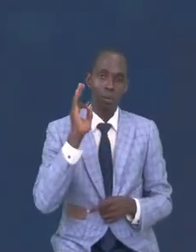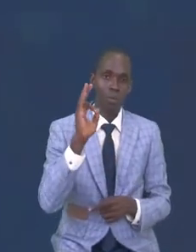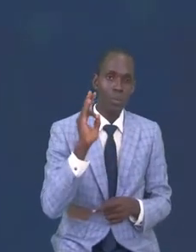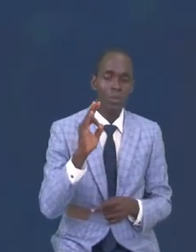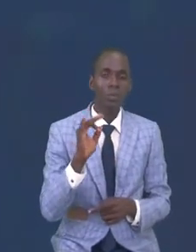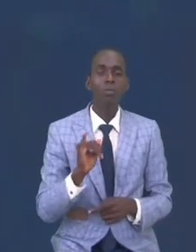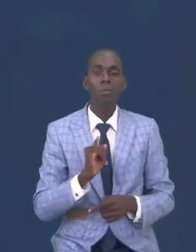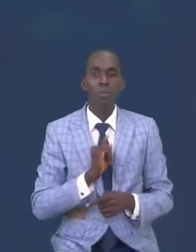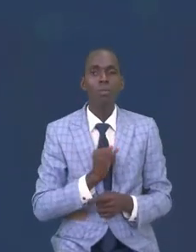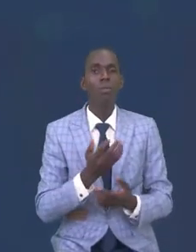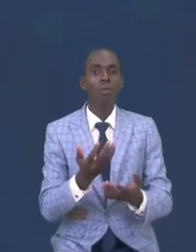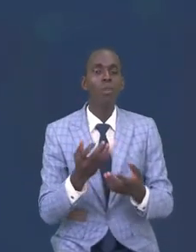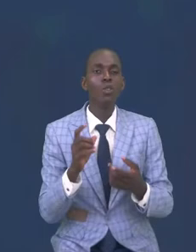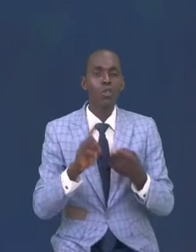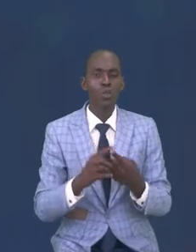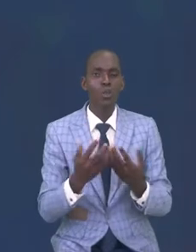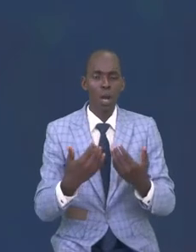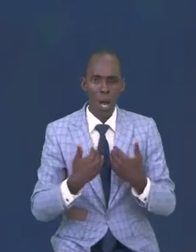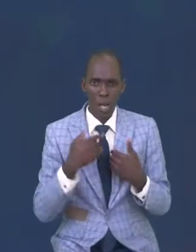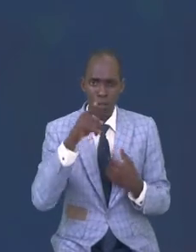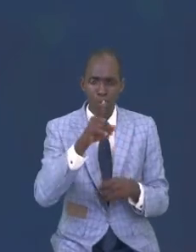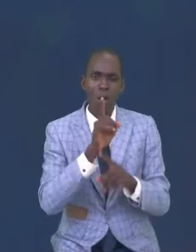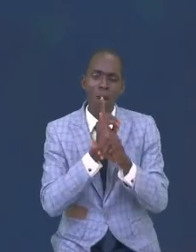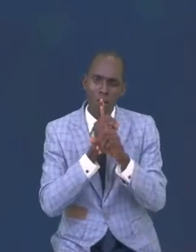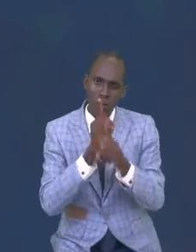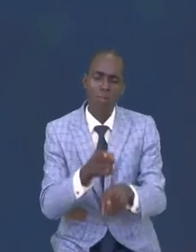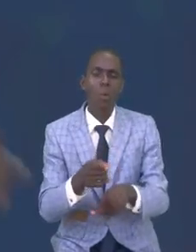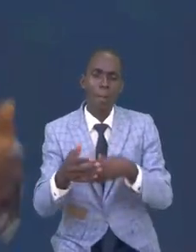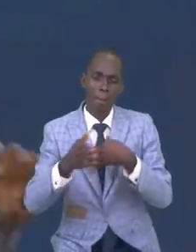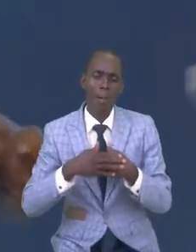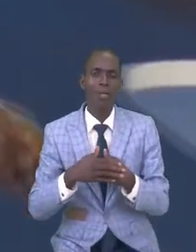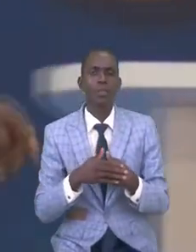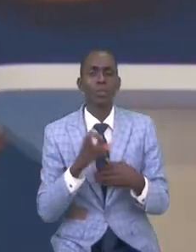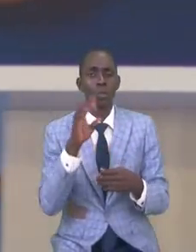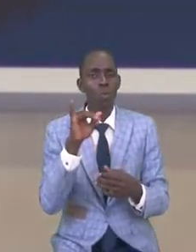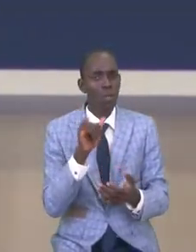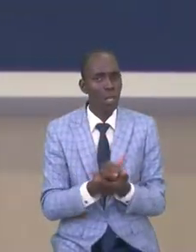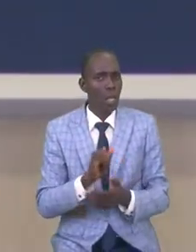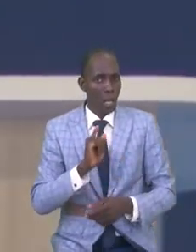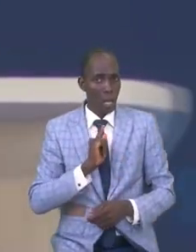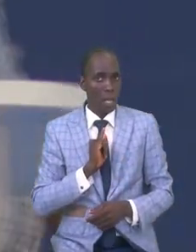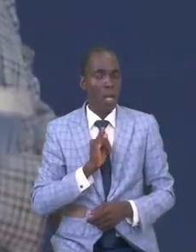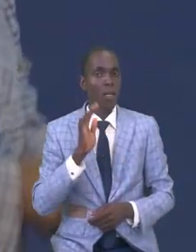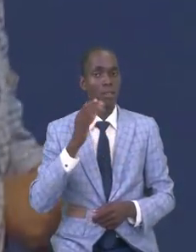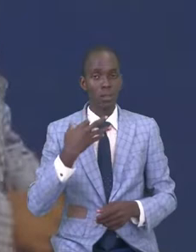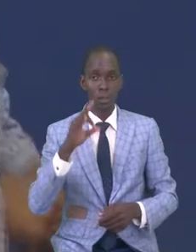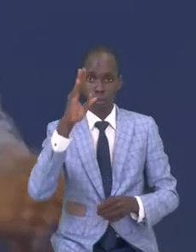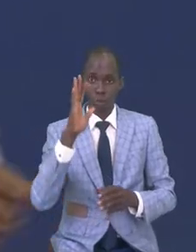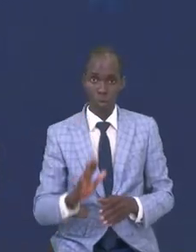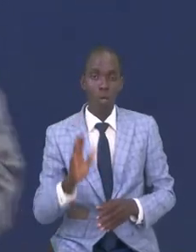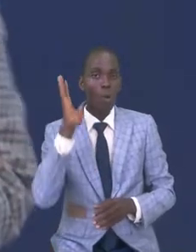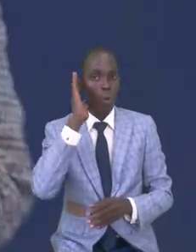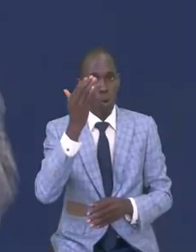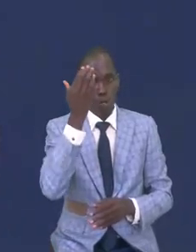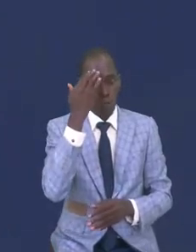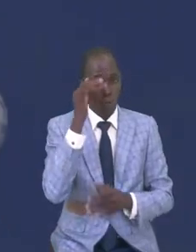to have the response from my audience so that I will know that what I'm